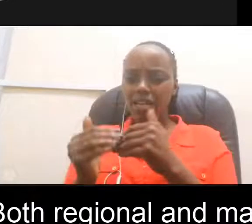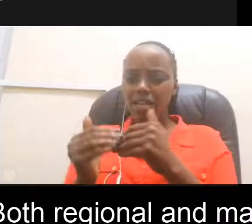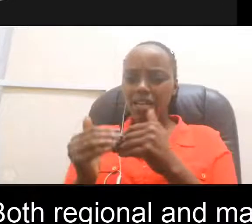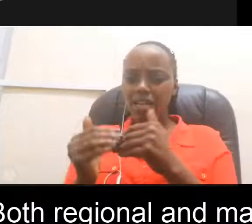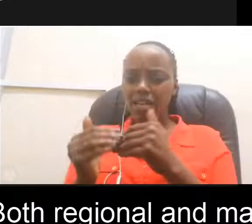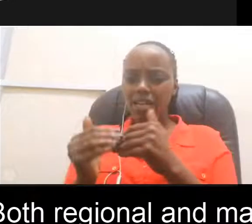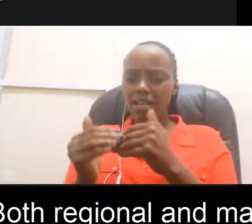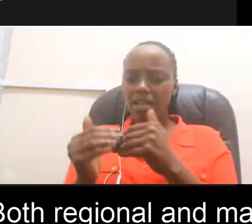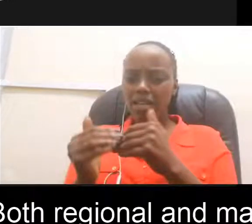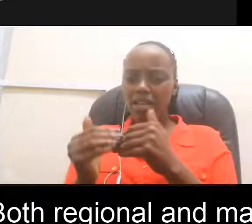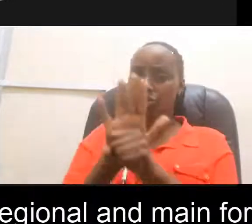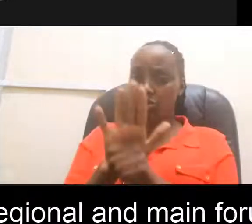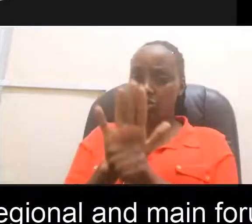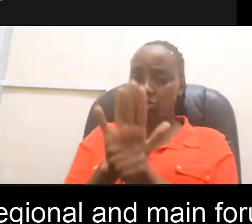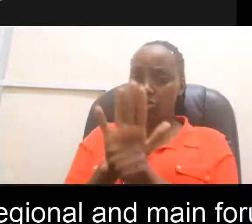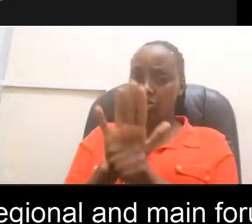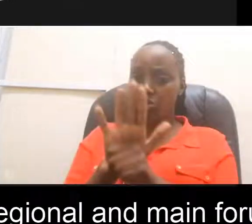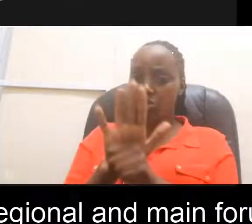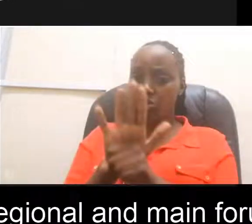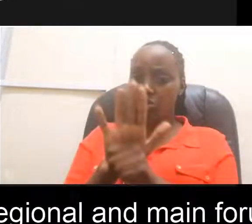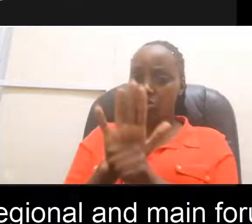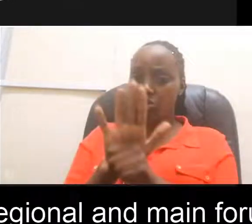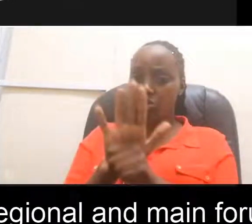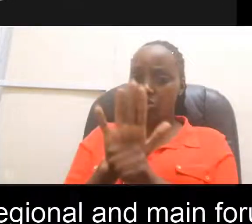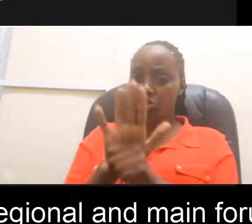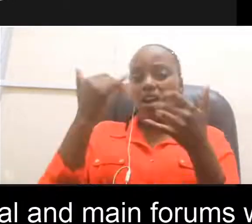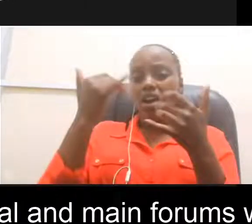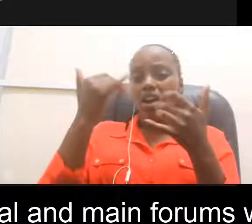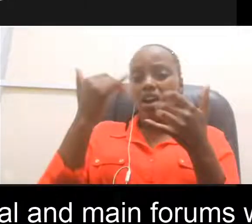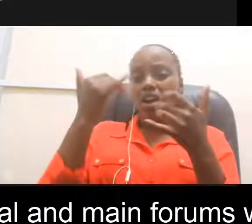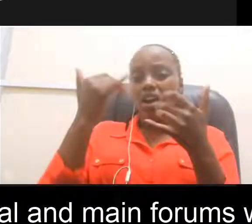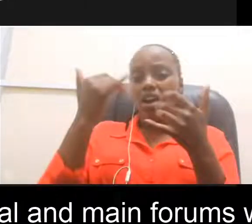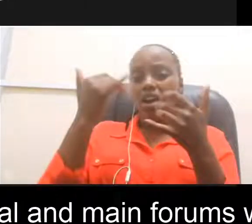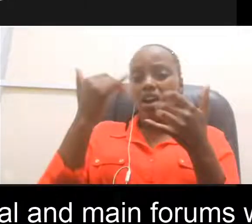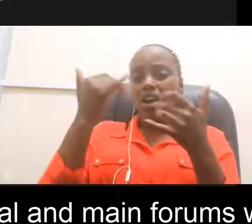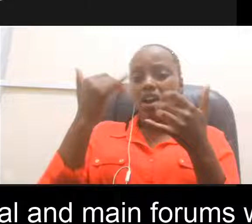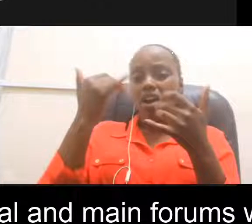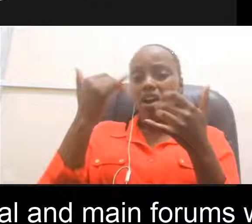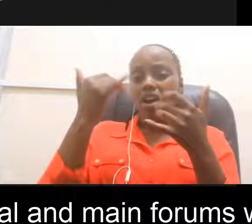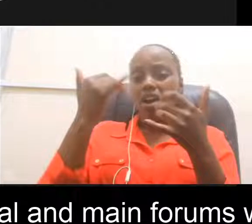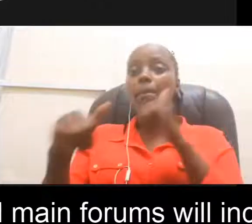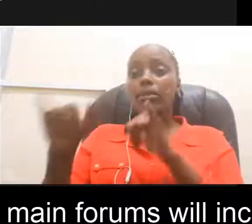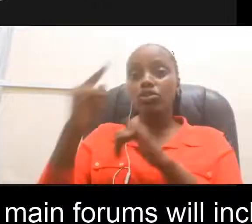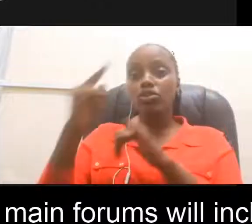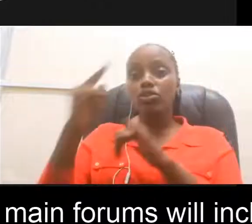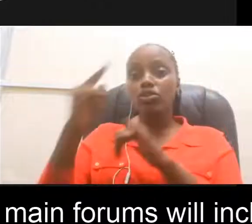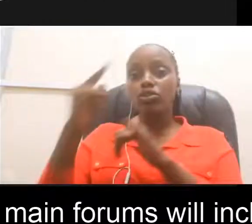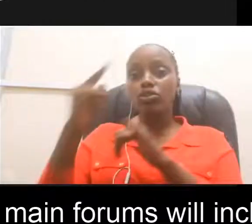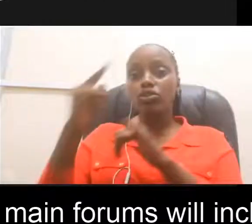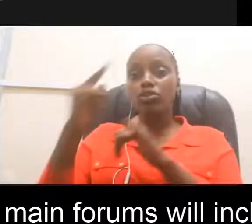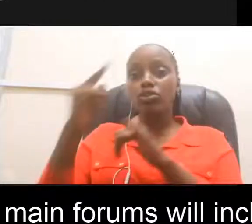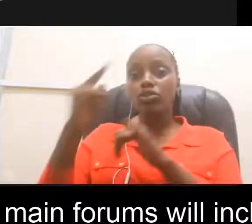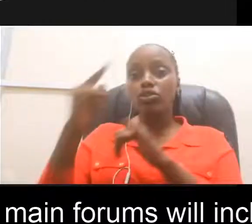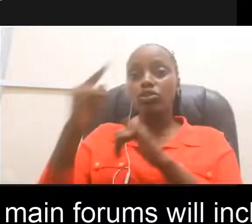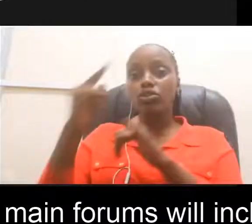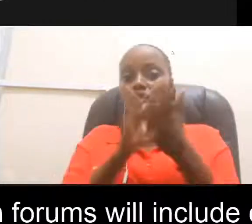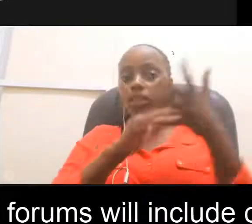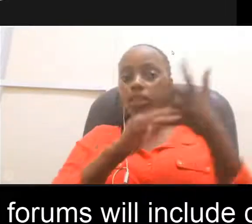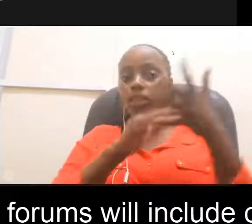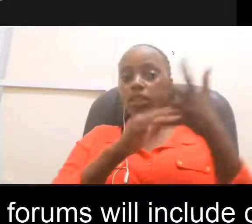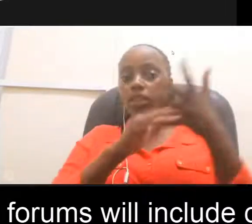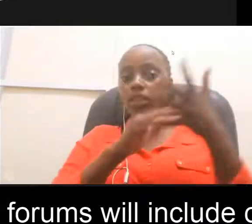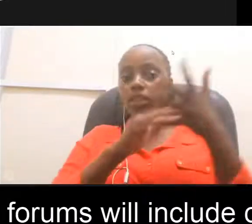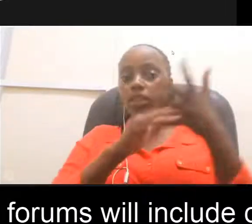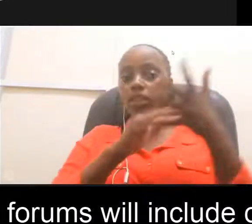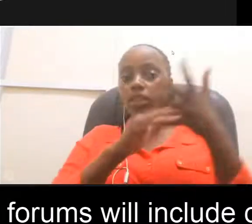of contributions to make in terms of the full implementation of the various aspirations within the Charter. So I would like us